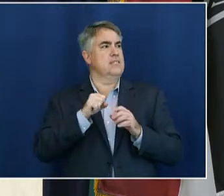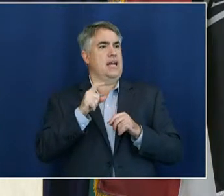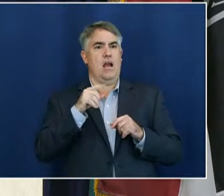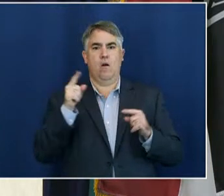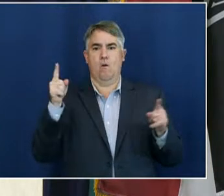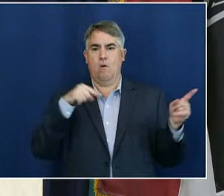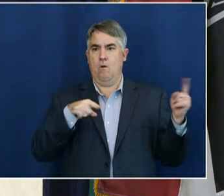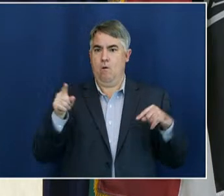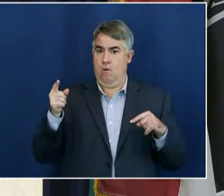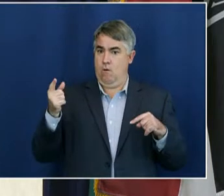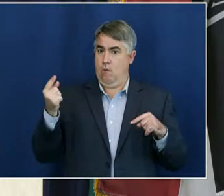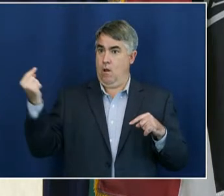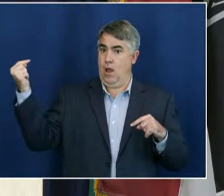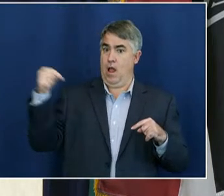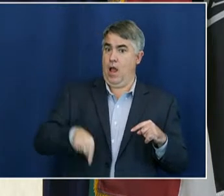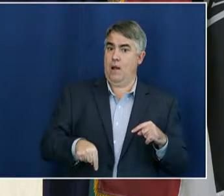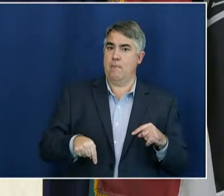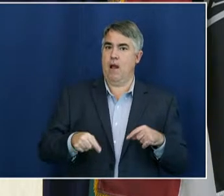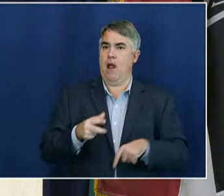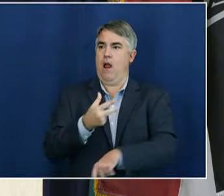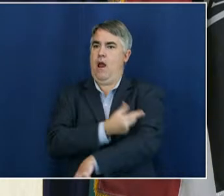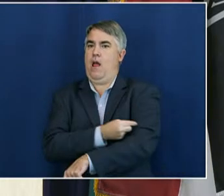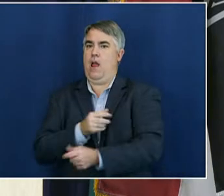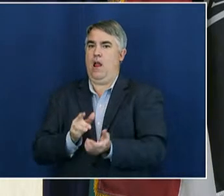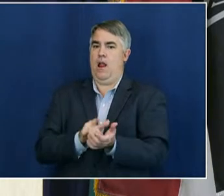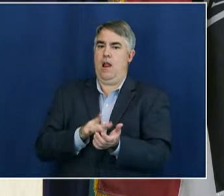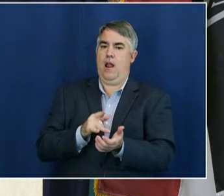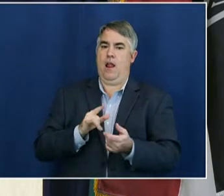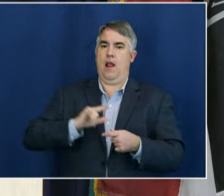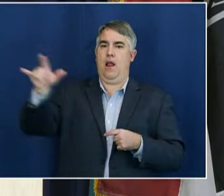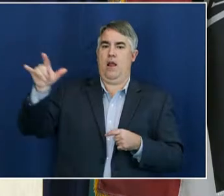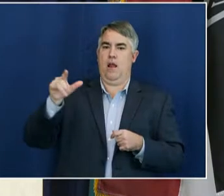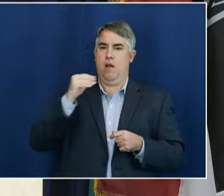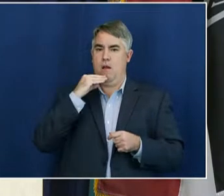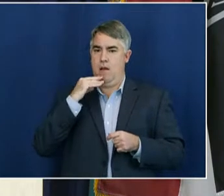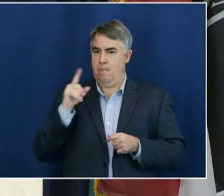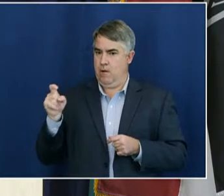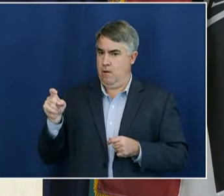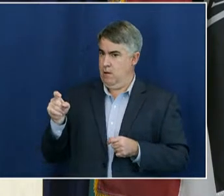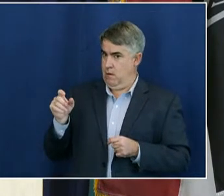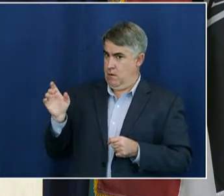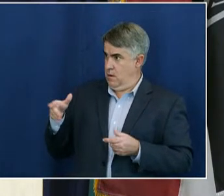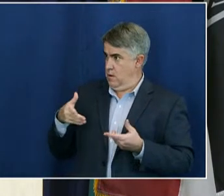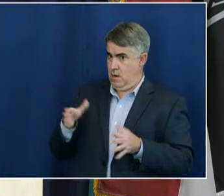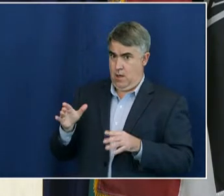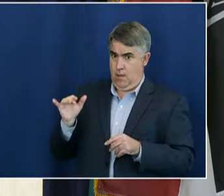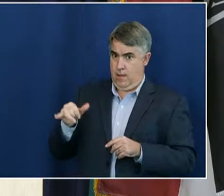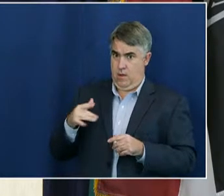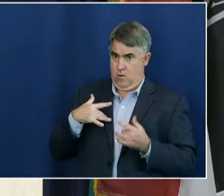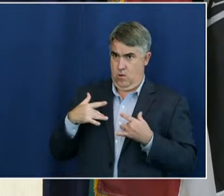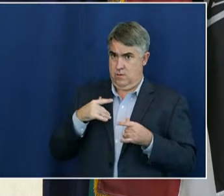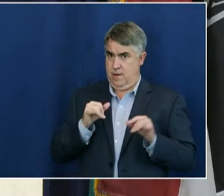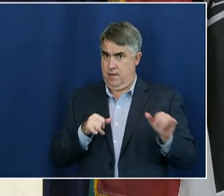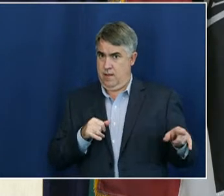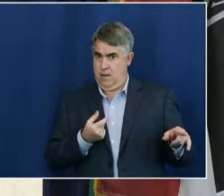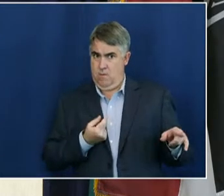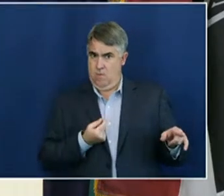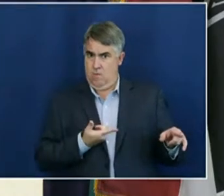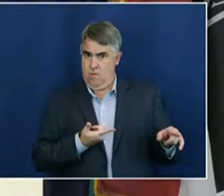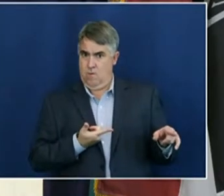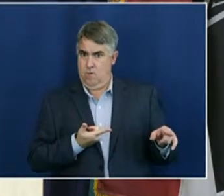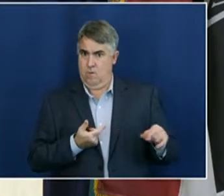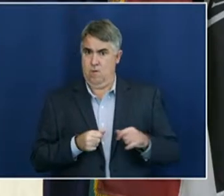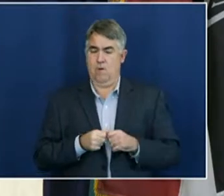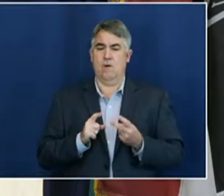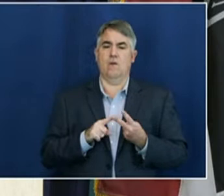that it is happening. So I'm wondering if the county is aware of this and concerned about this. And along the same line, Supervisor Vargas has encouraged seniors